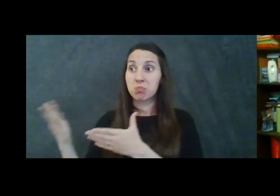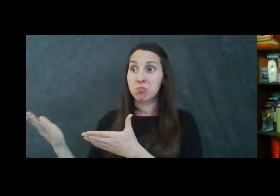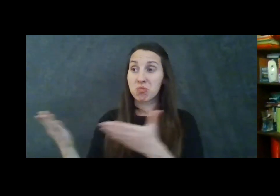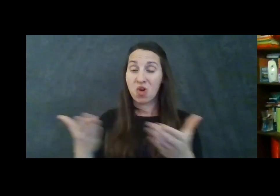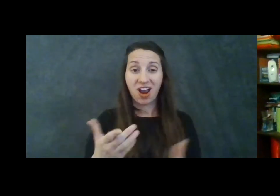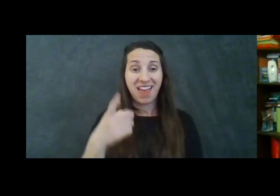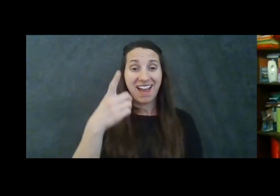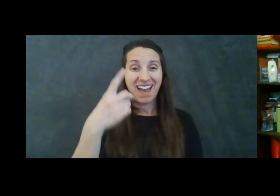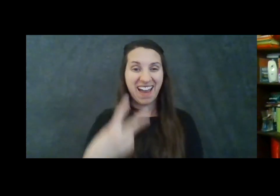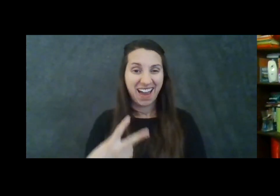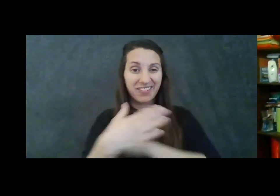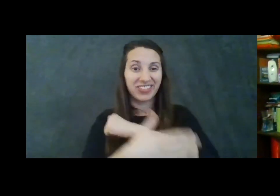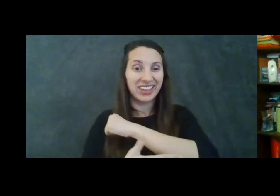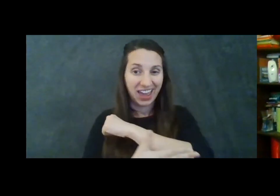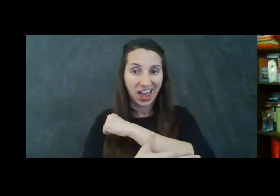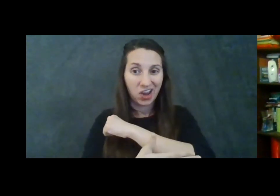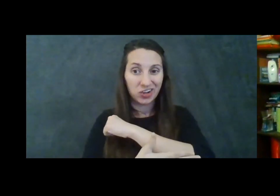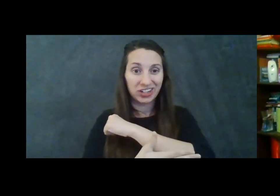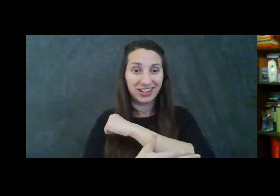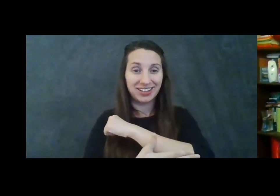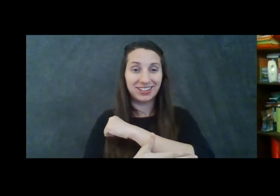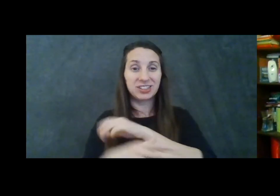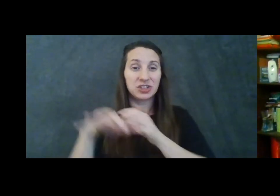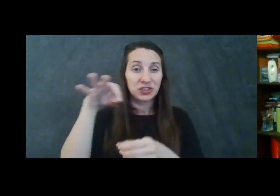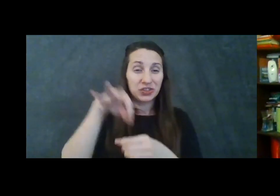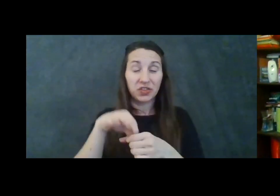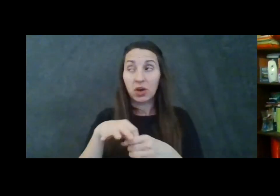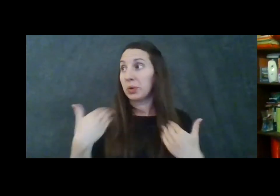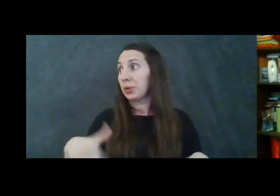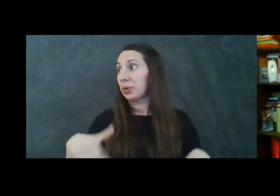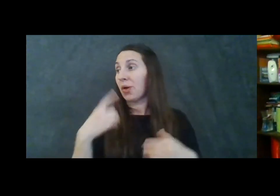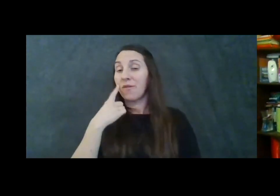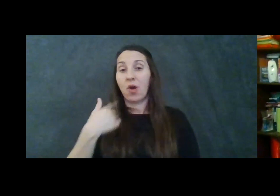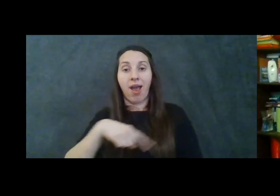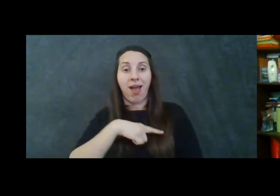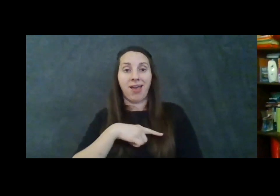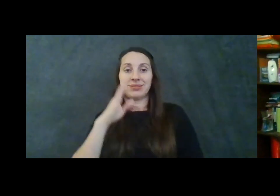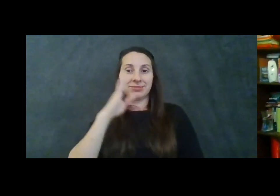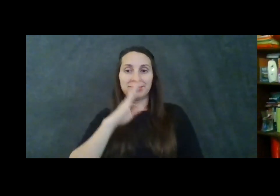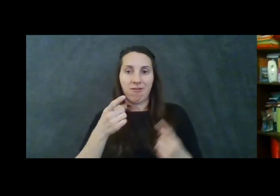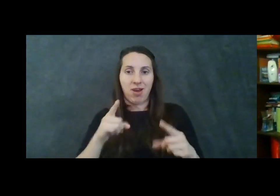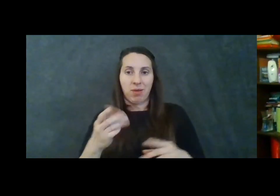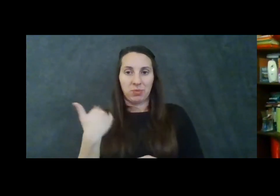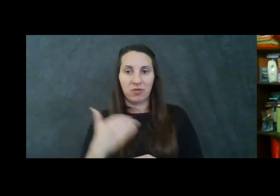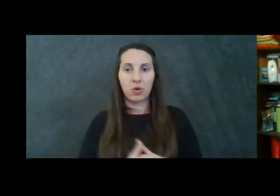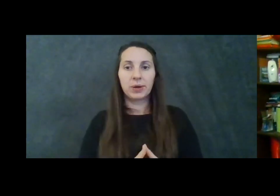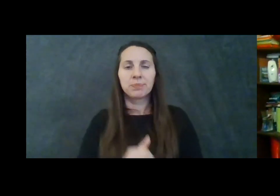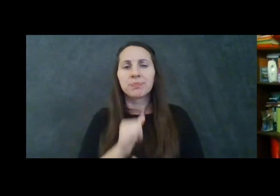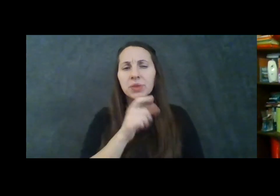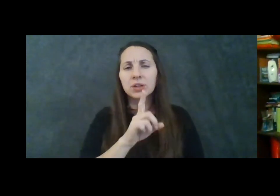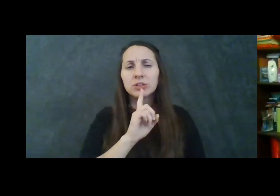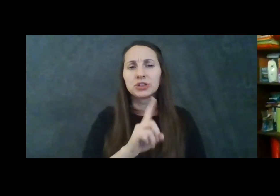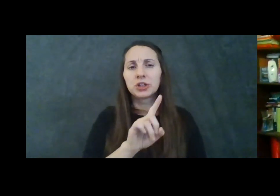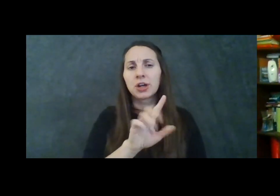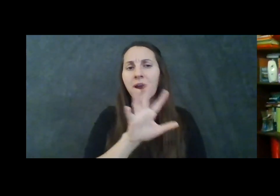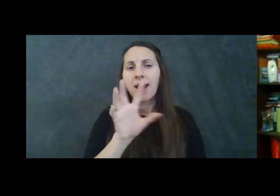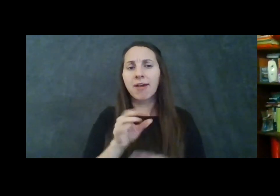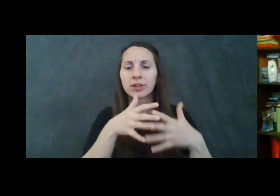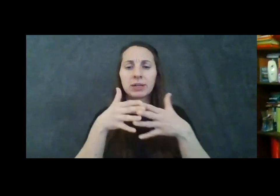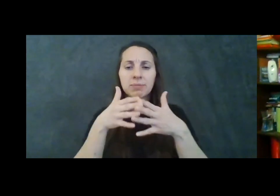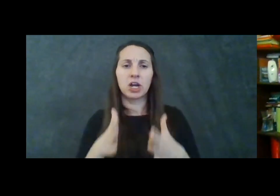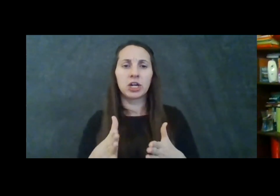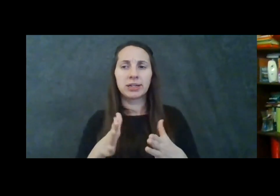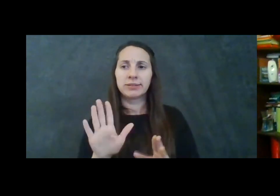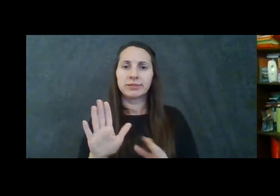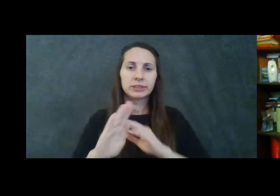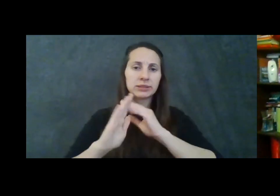vote. So for us, that's unprecedented. I am not sure about the African American community numbers yet, but again, this